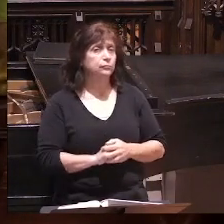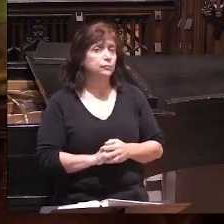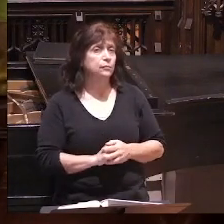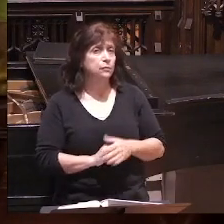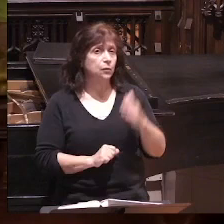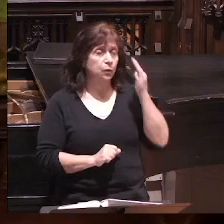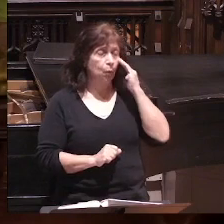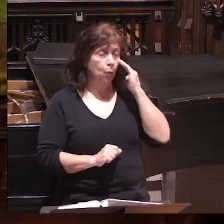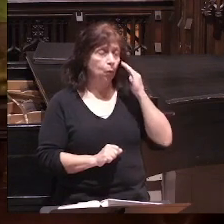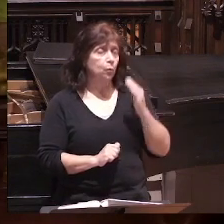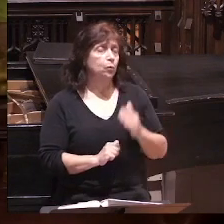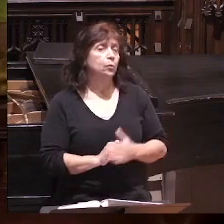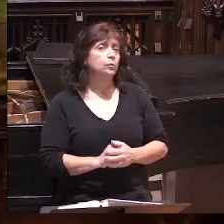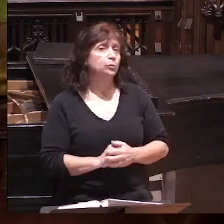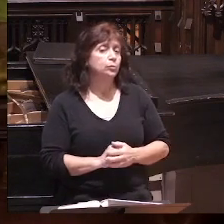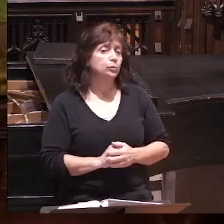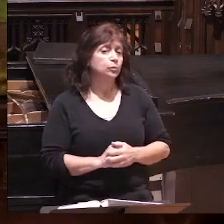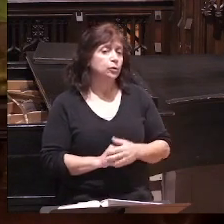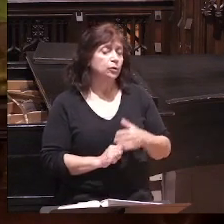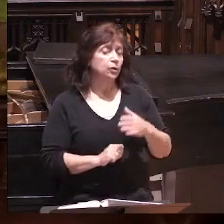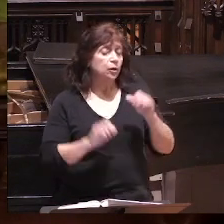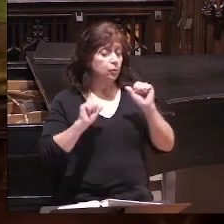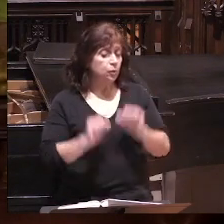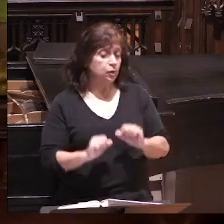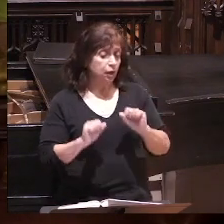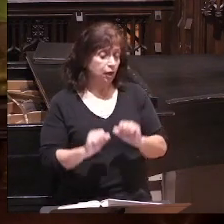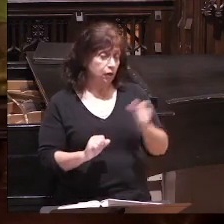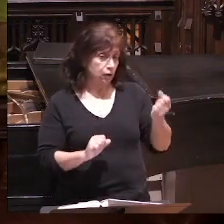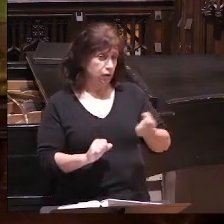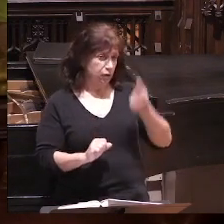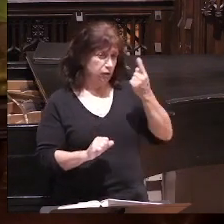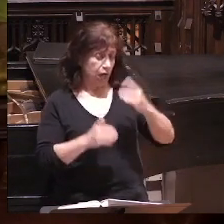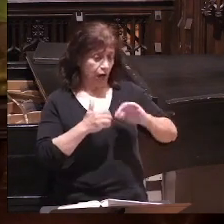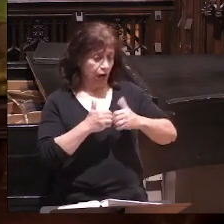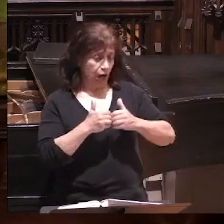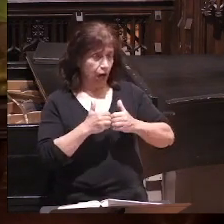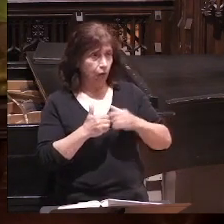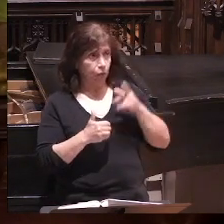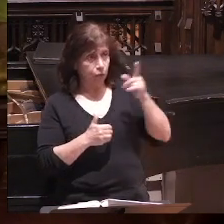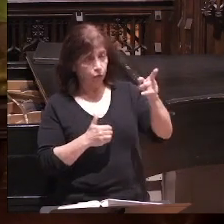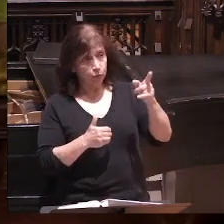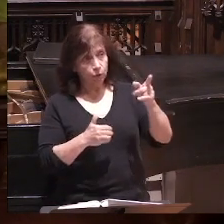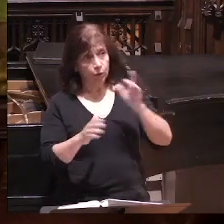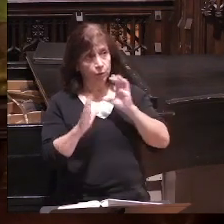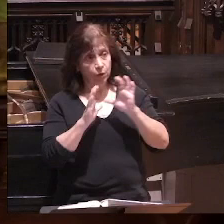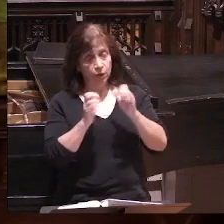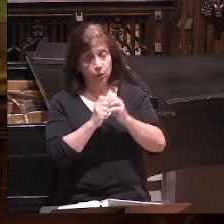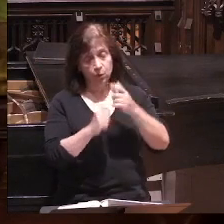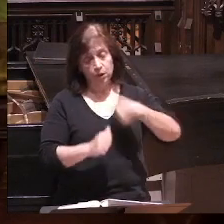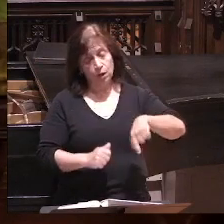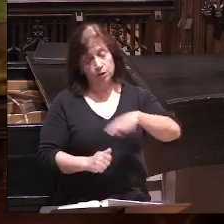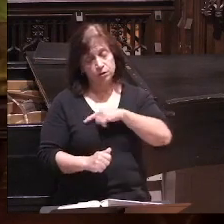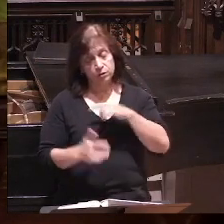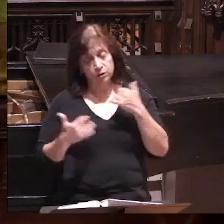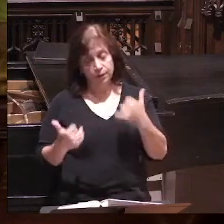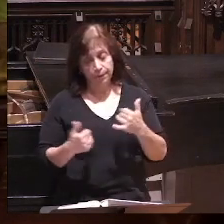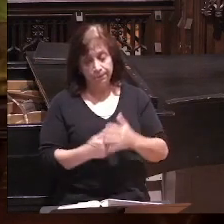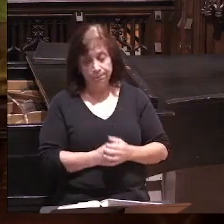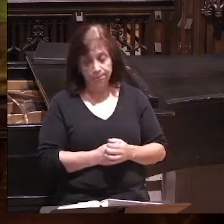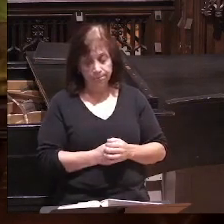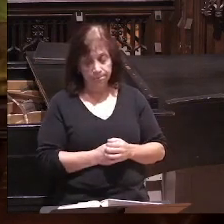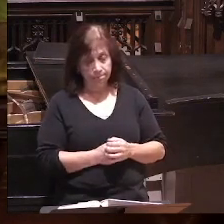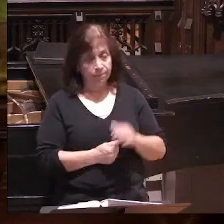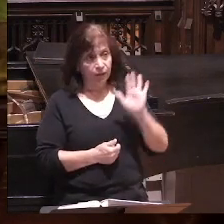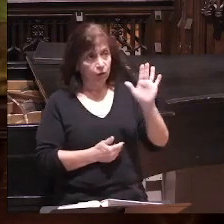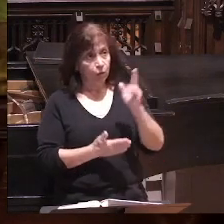we might know, we might understand how it is you are speaking to us today.